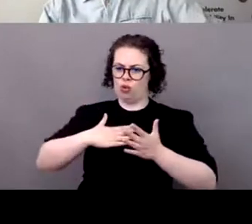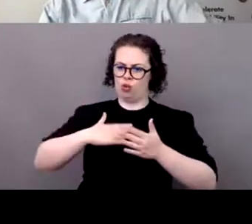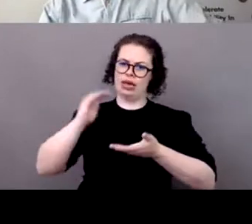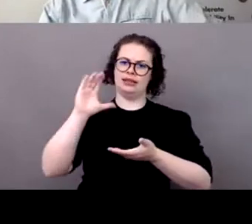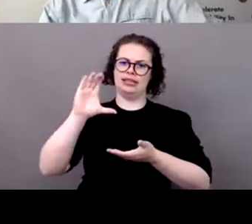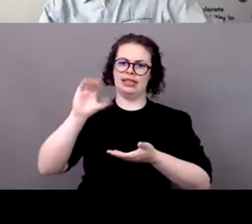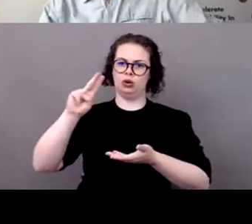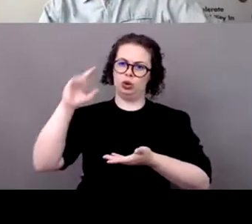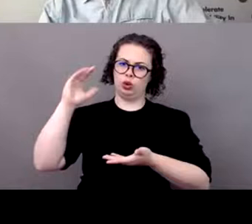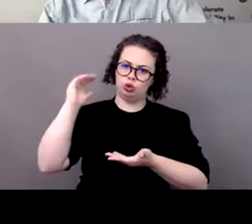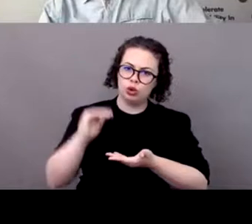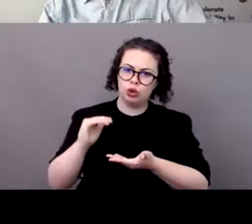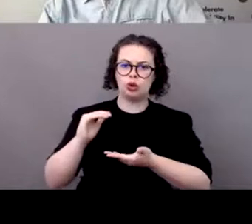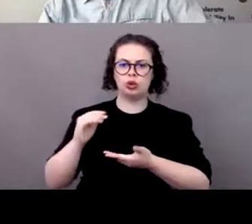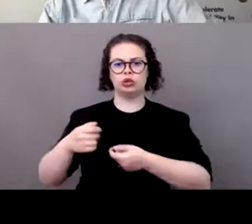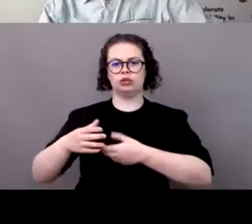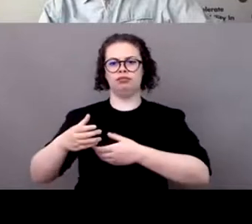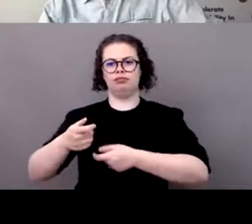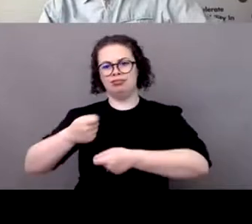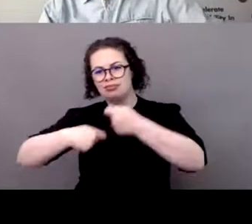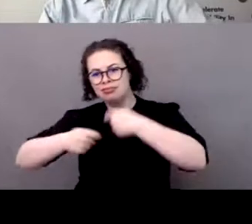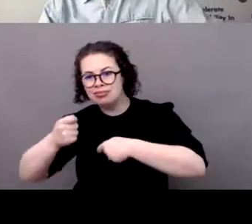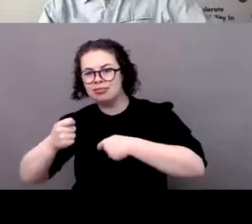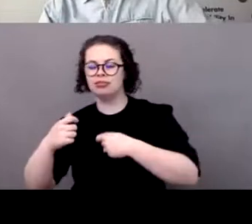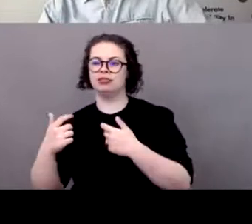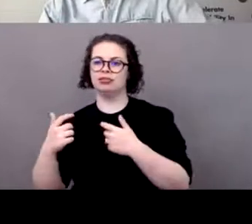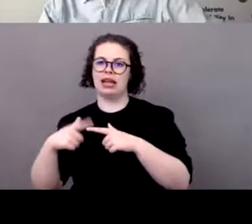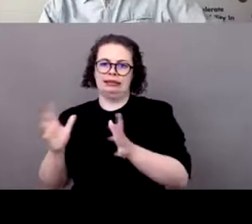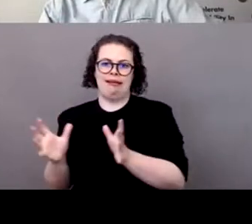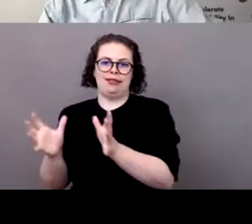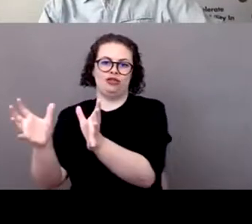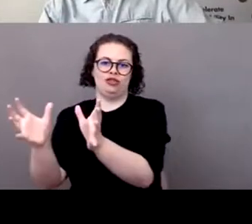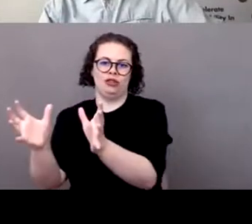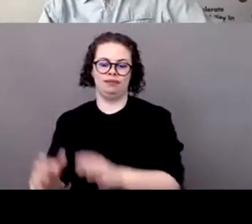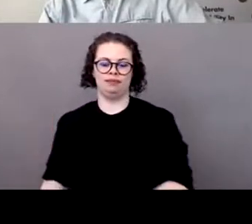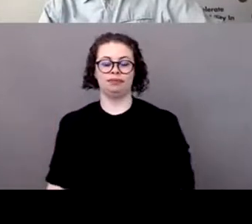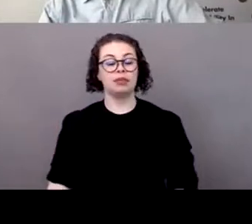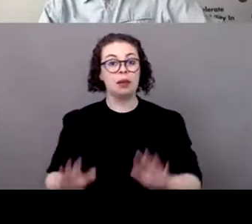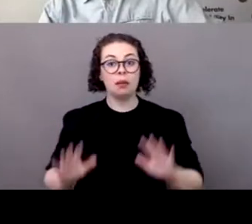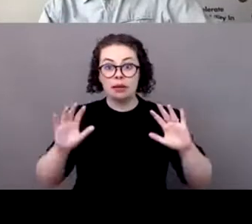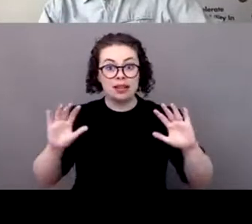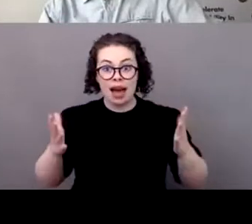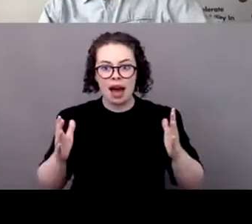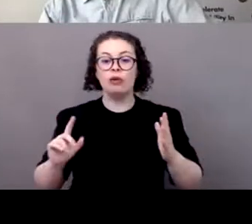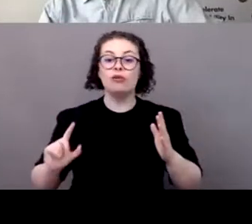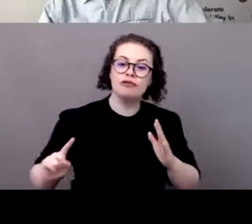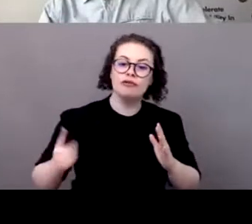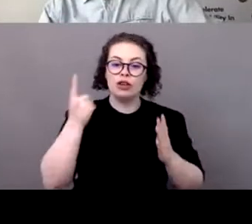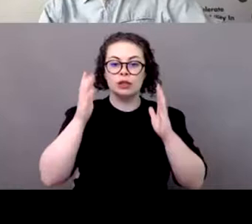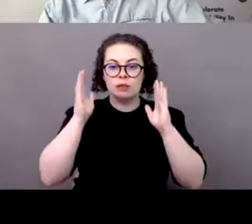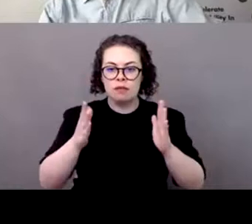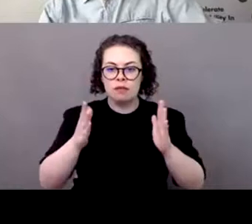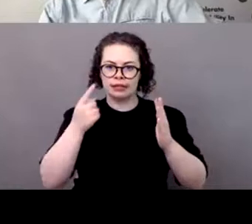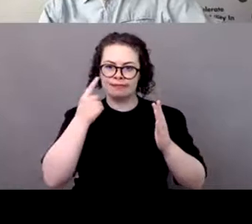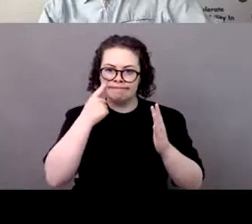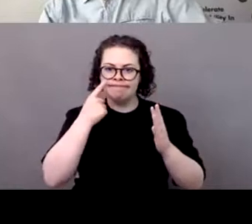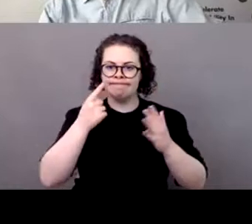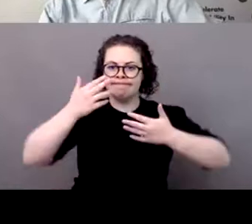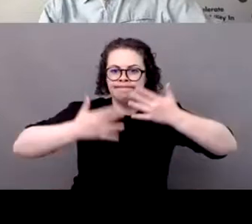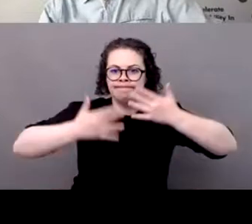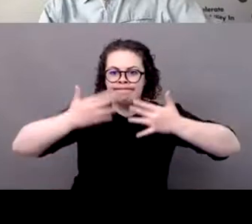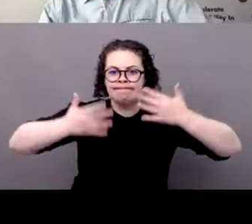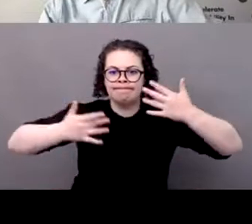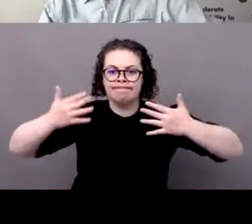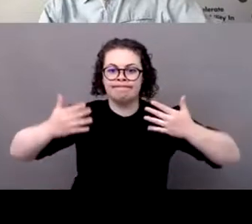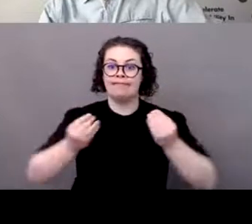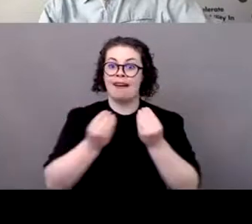the first thing is to get into the numbers, because if you talk about carbon impact, you have to